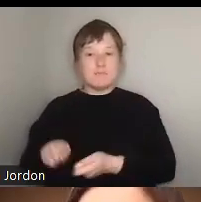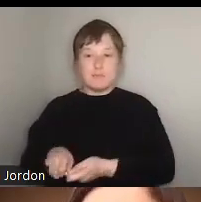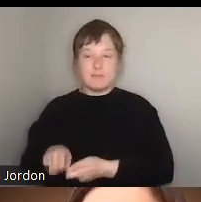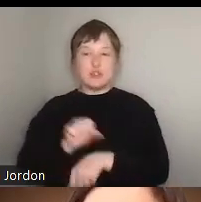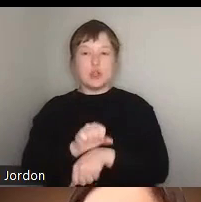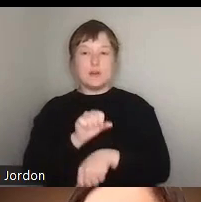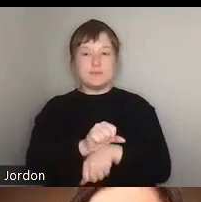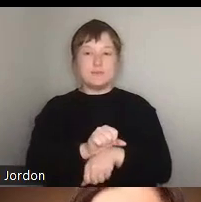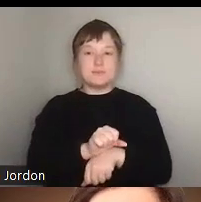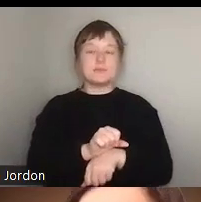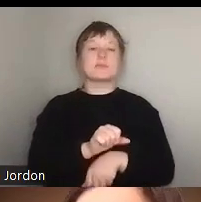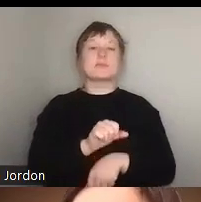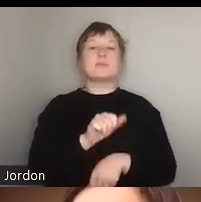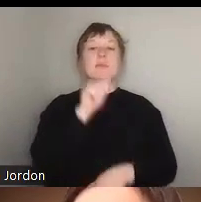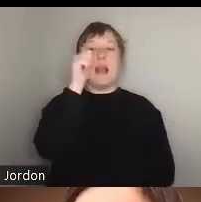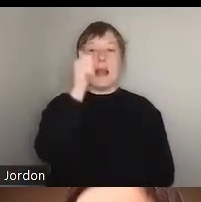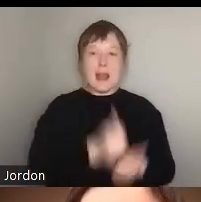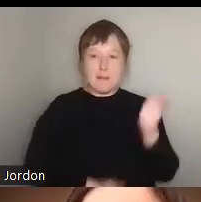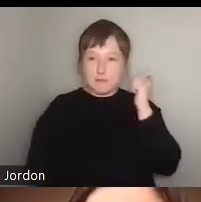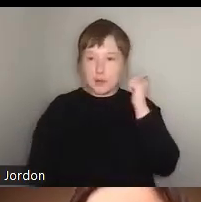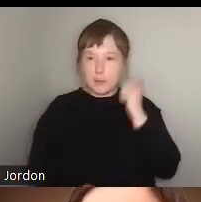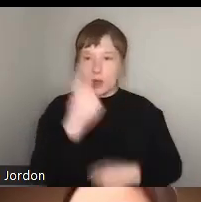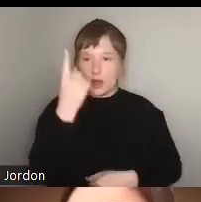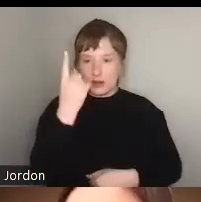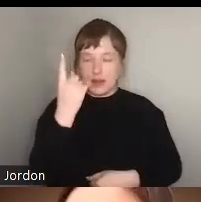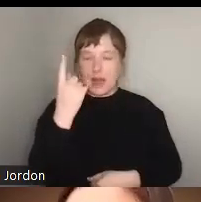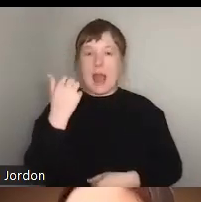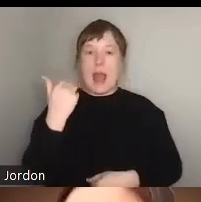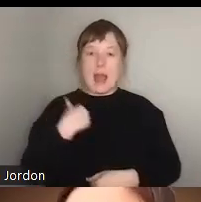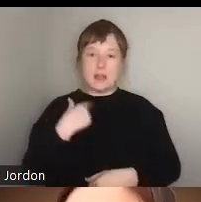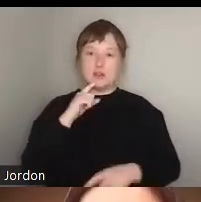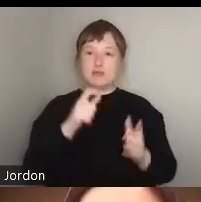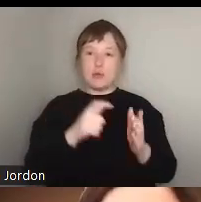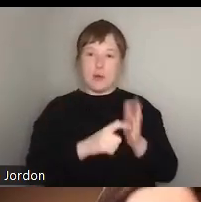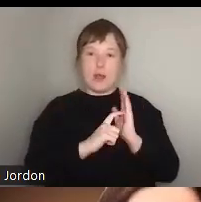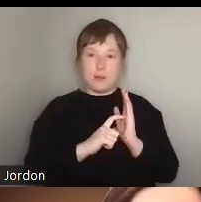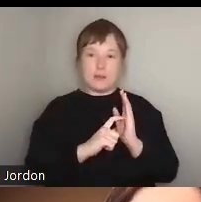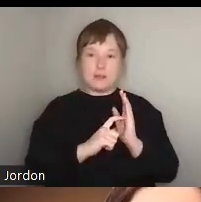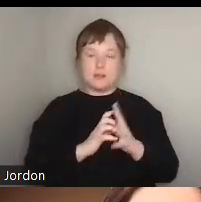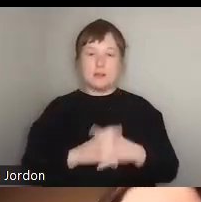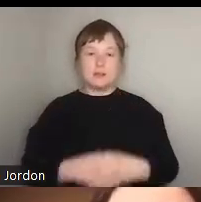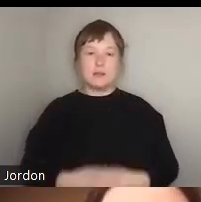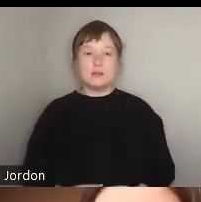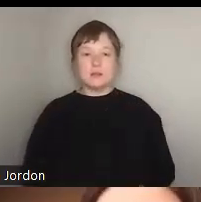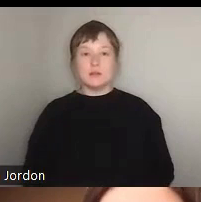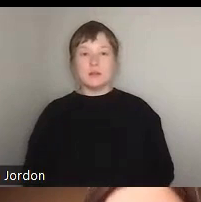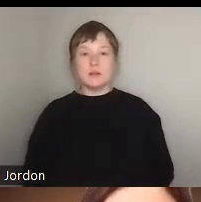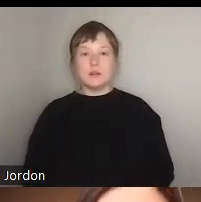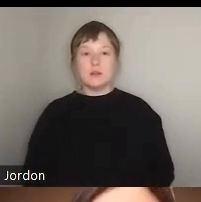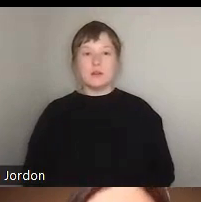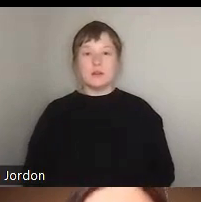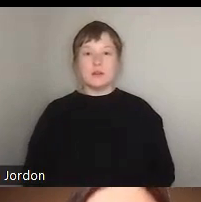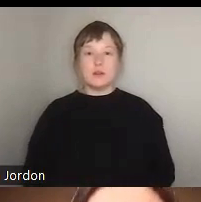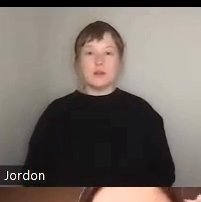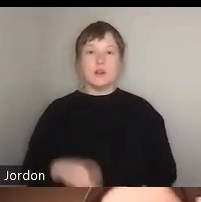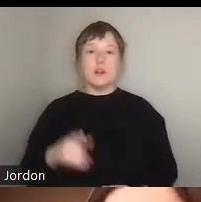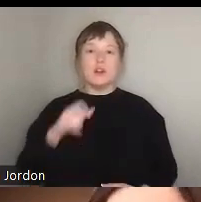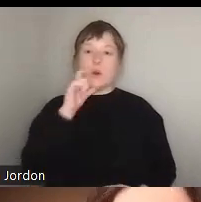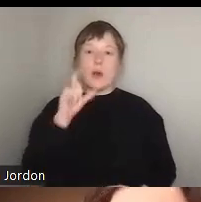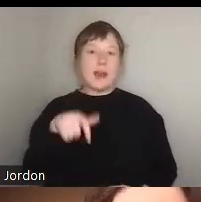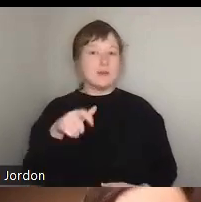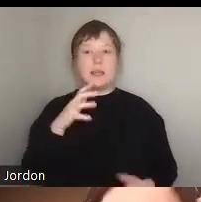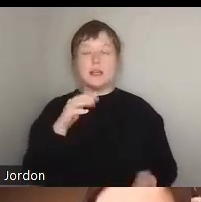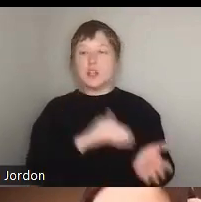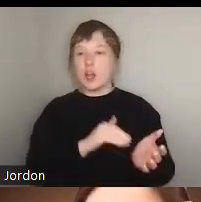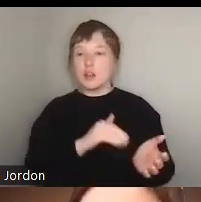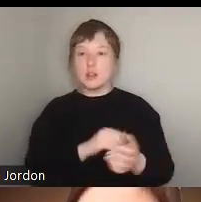is everybody has that requirement essentially. You don't have to be a doctor or be